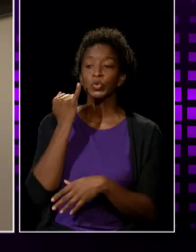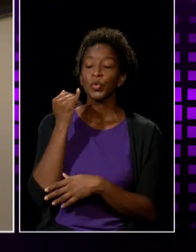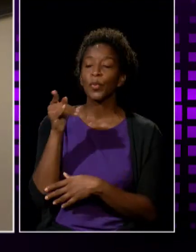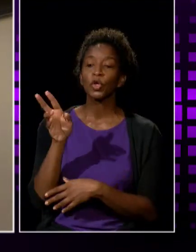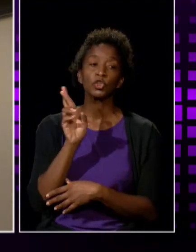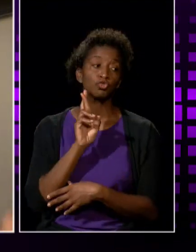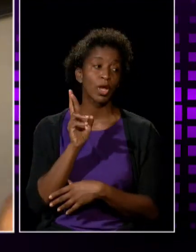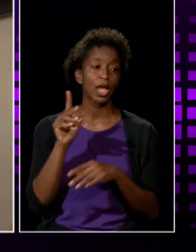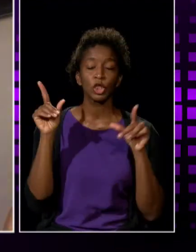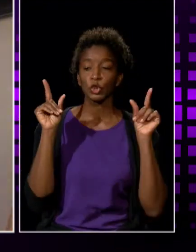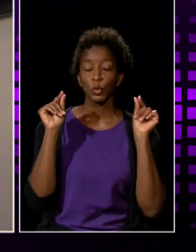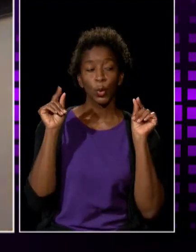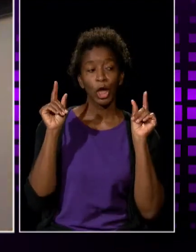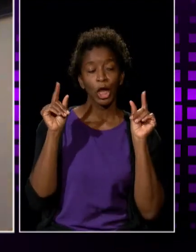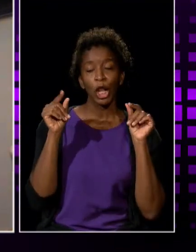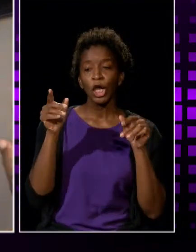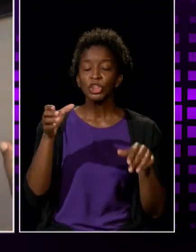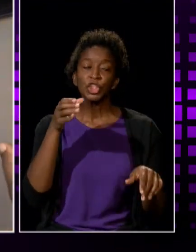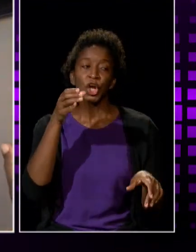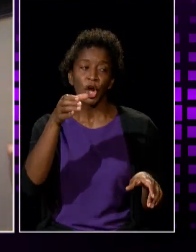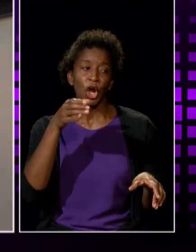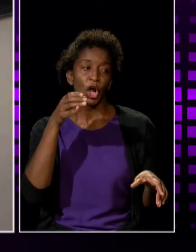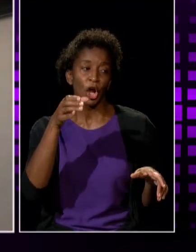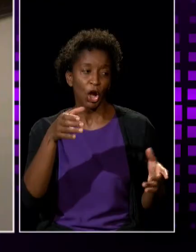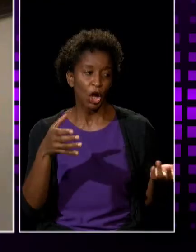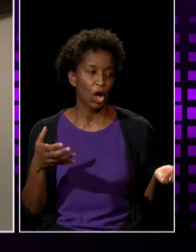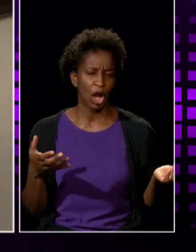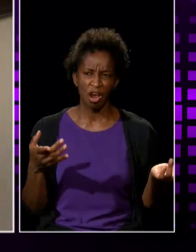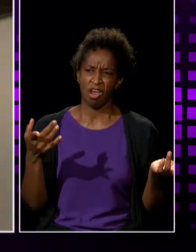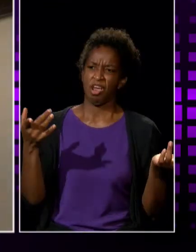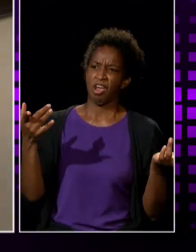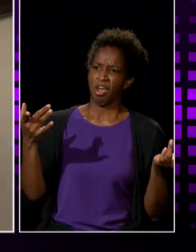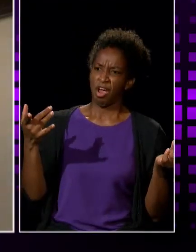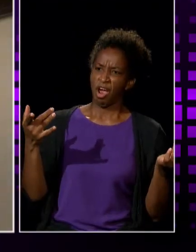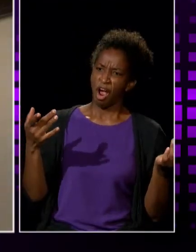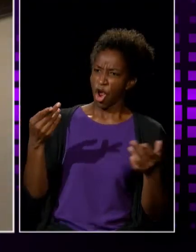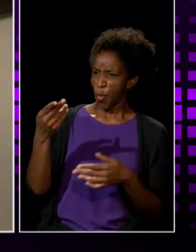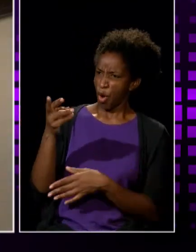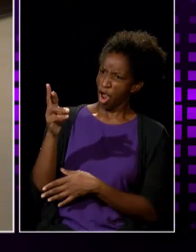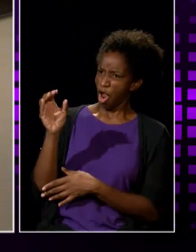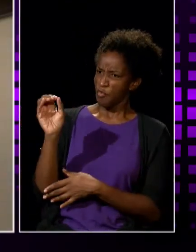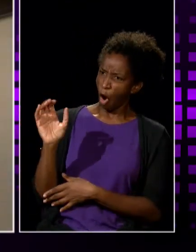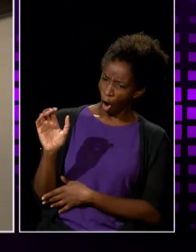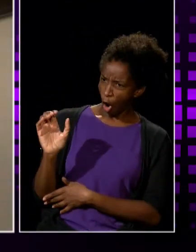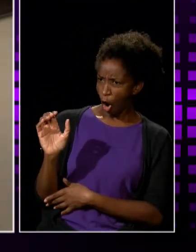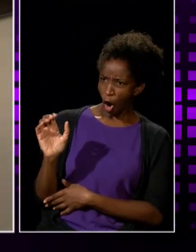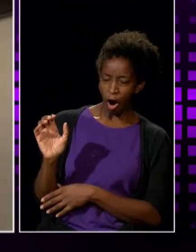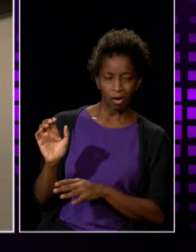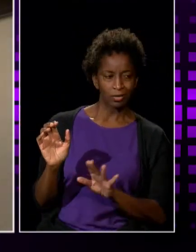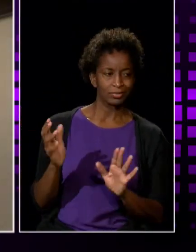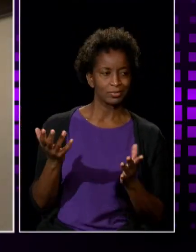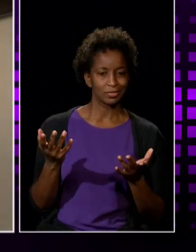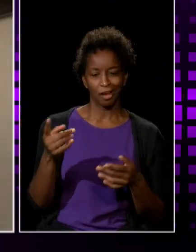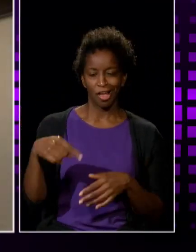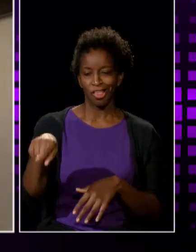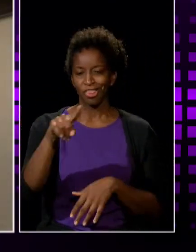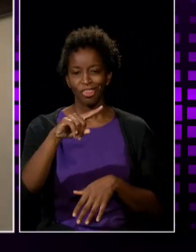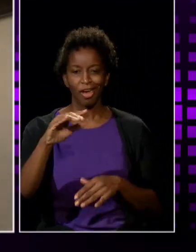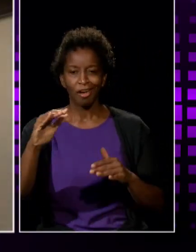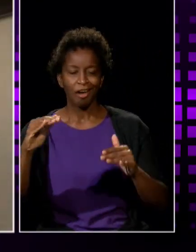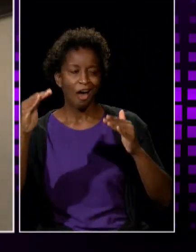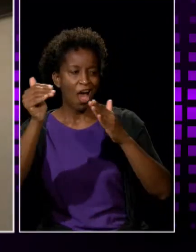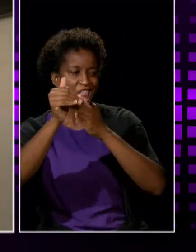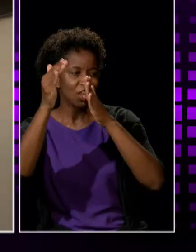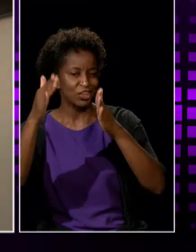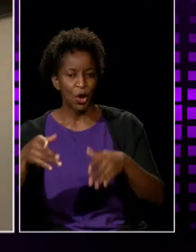of course we know like none of our heroes and leaders don't curse, don't use bad words. I mean, like, these things, like, I would like a lot of things to